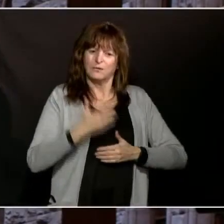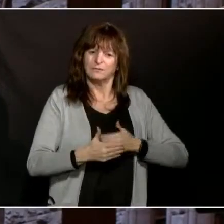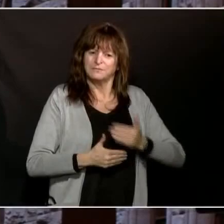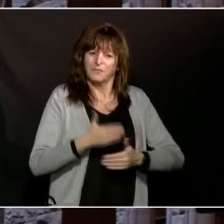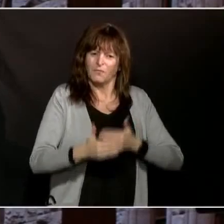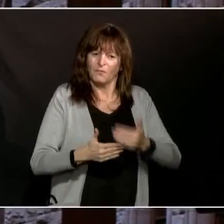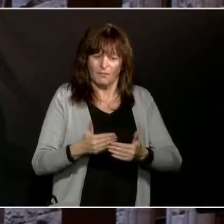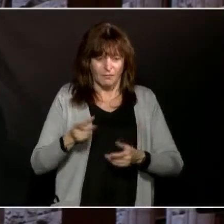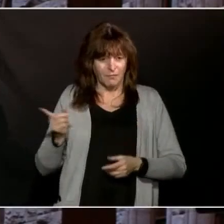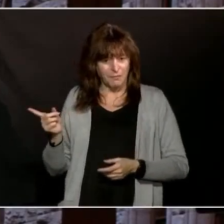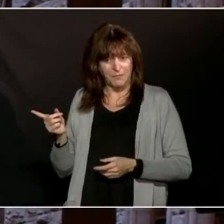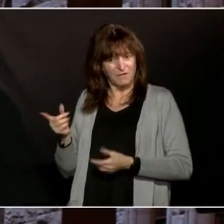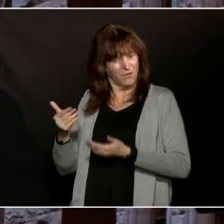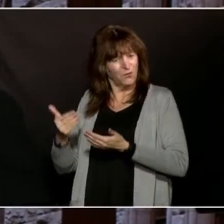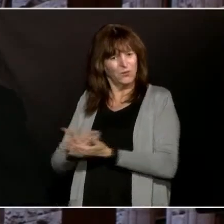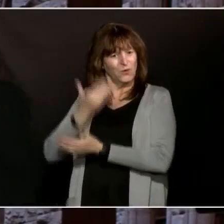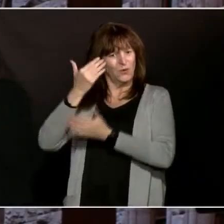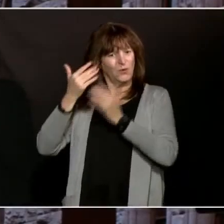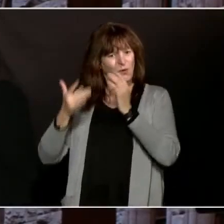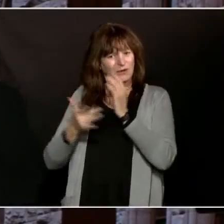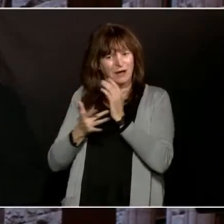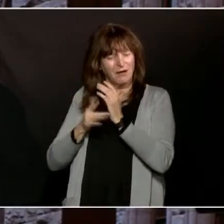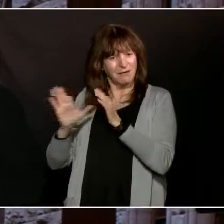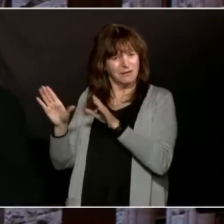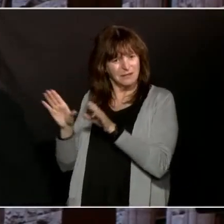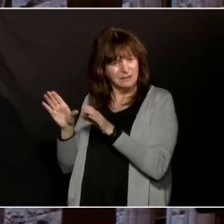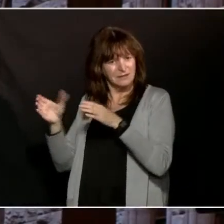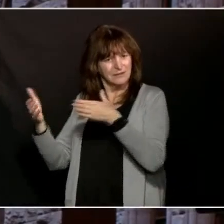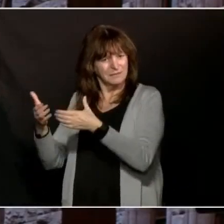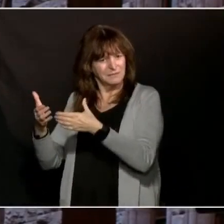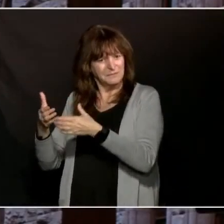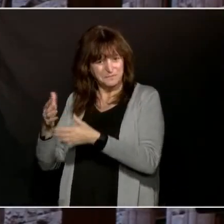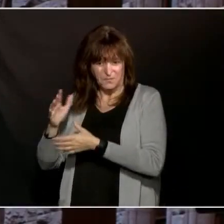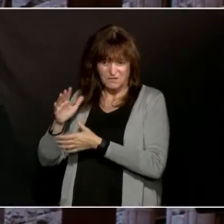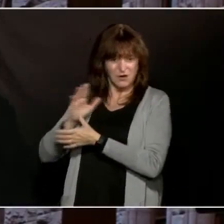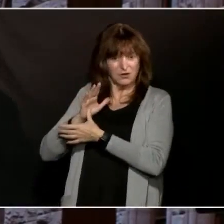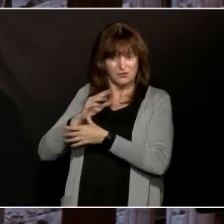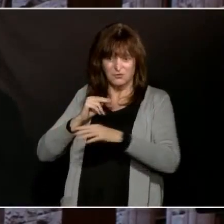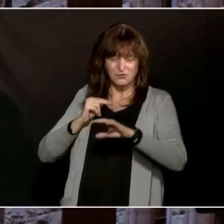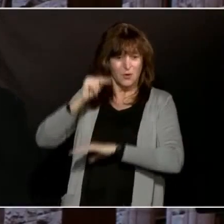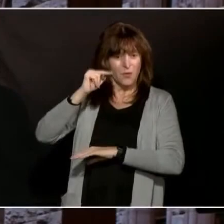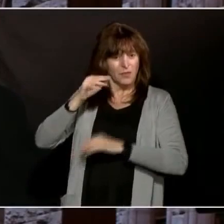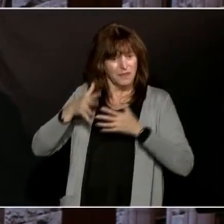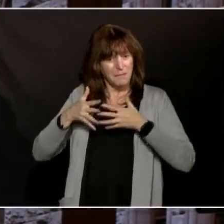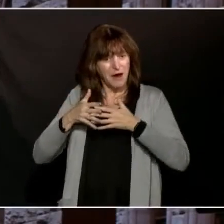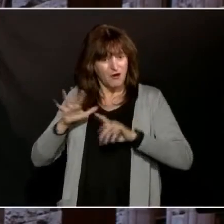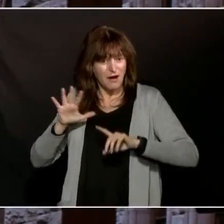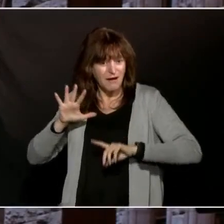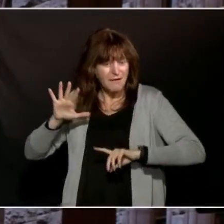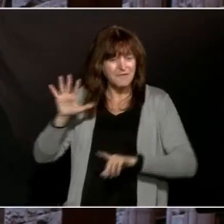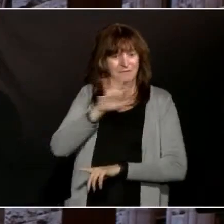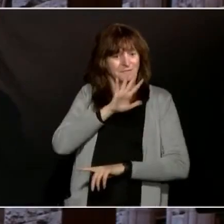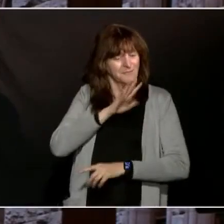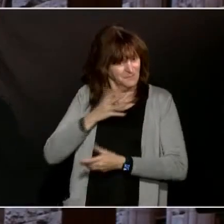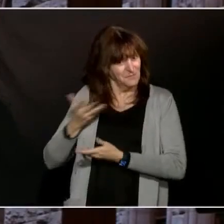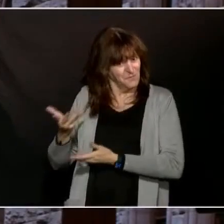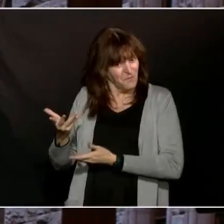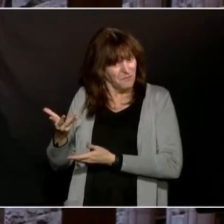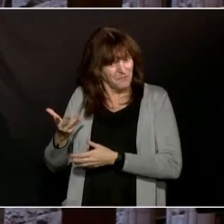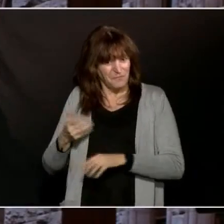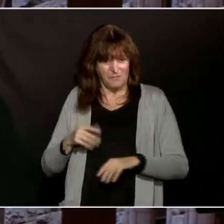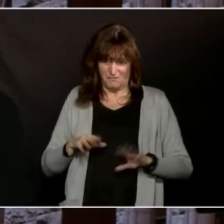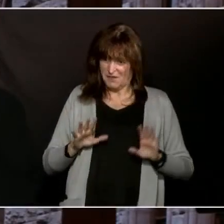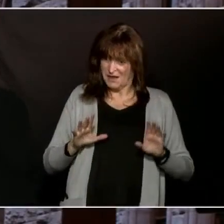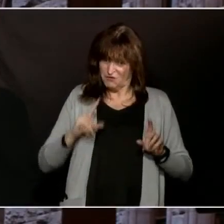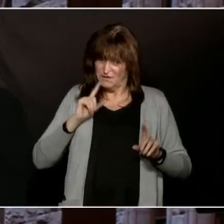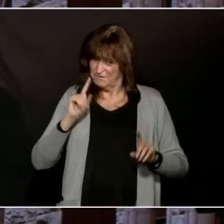and team had developed, first in North America, I think, but maybe I'm wrong, I like to oversell it, but we're first in Canada, that's for sure, and so I'll let her cover